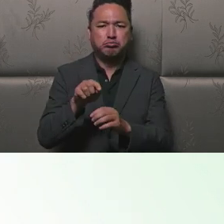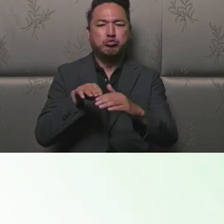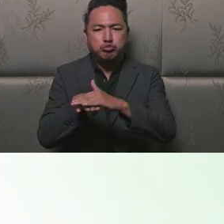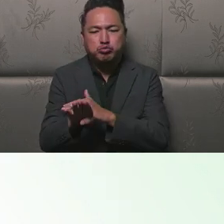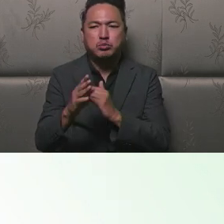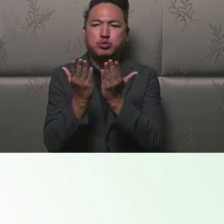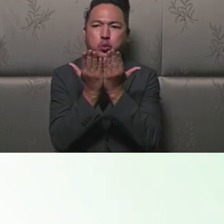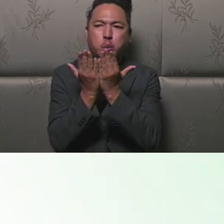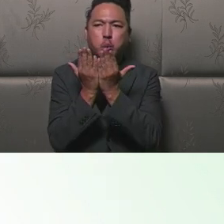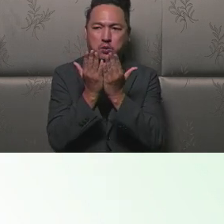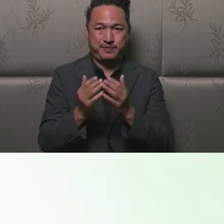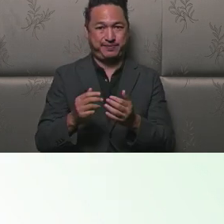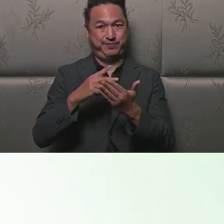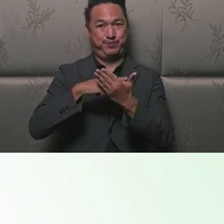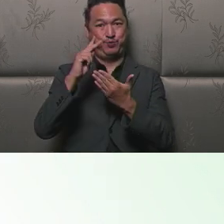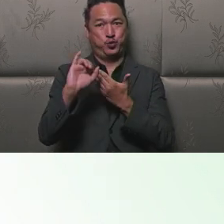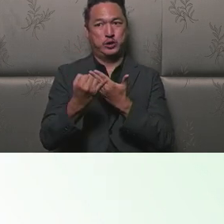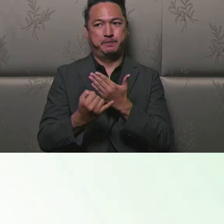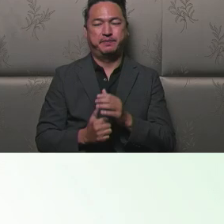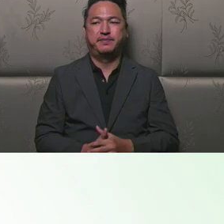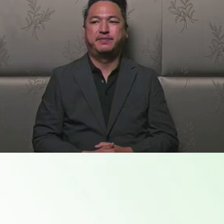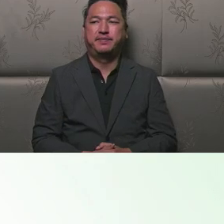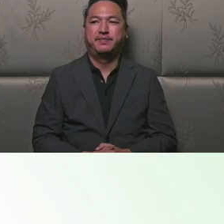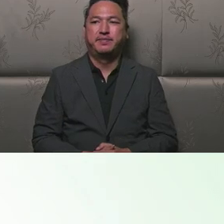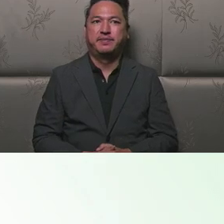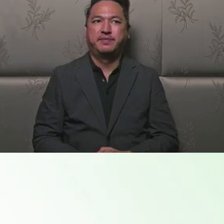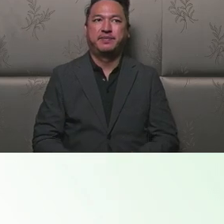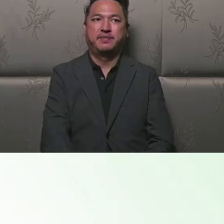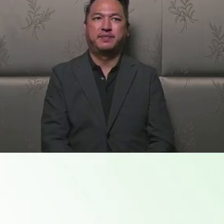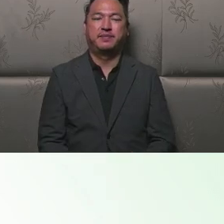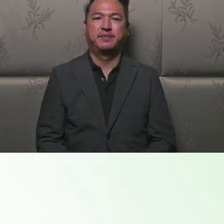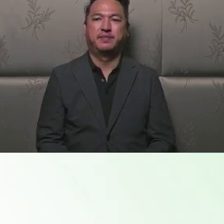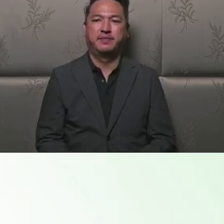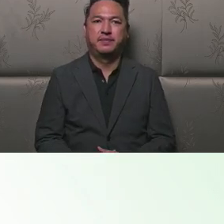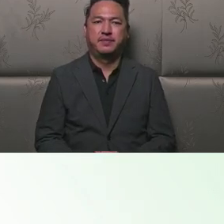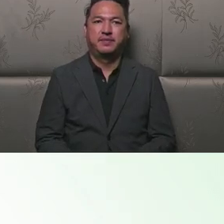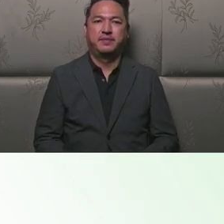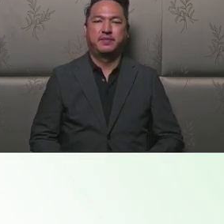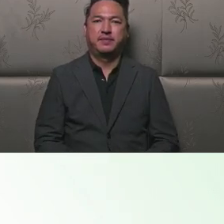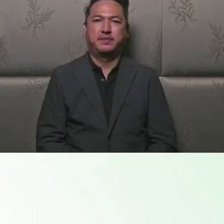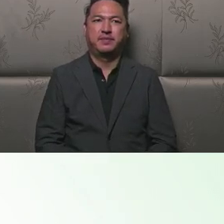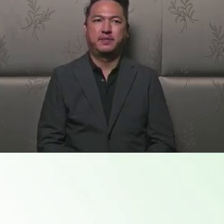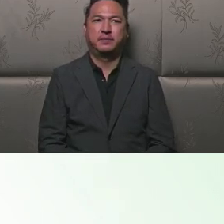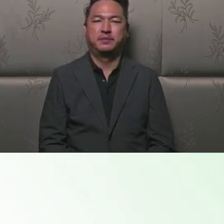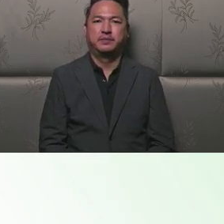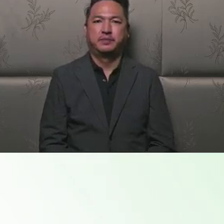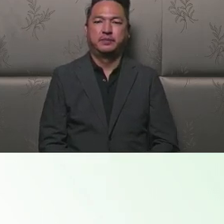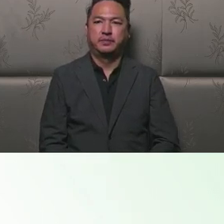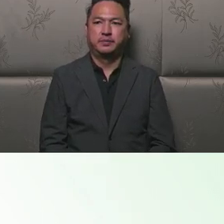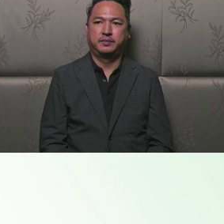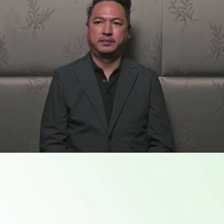offers alternative pathways for learners to receive higher education degrees. It